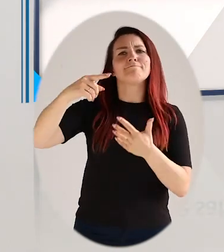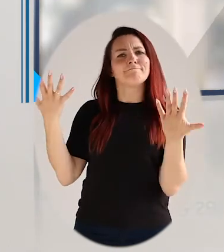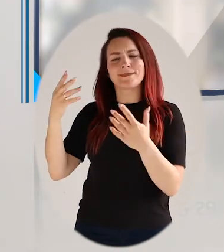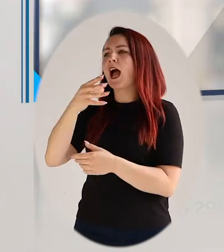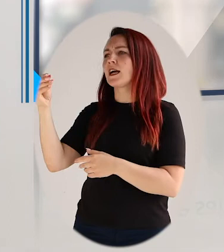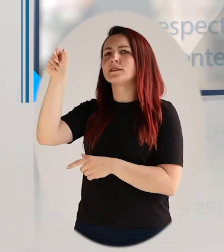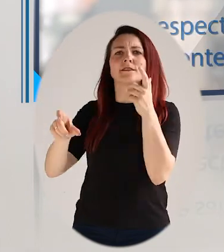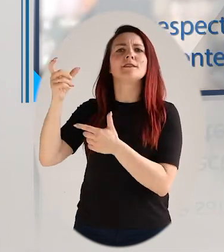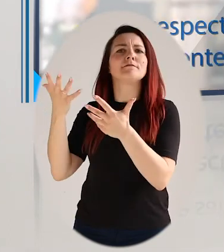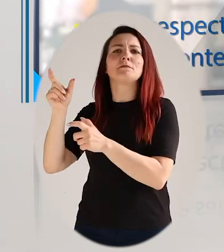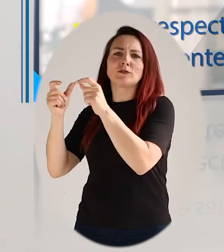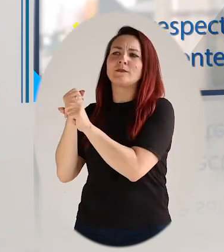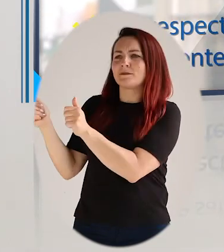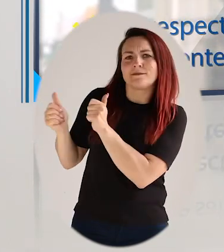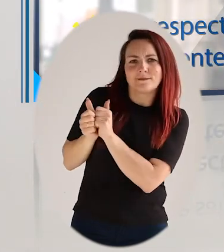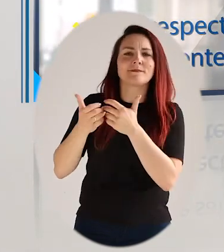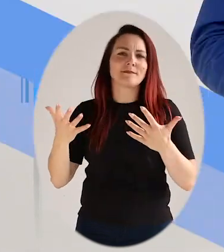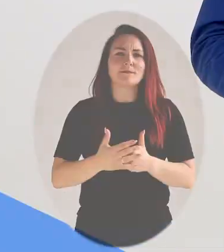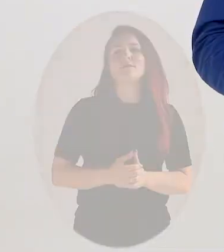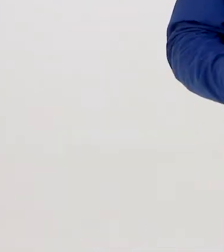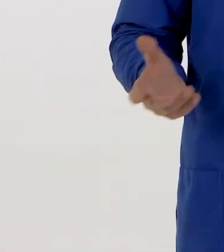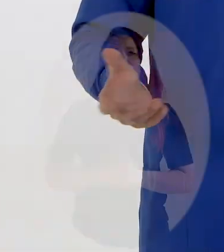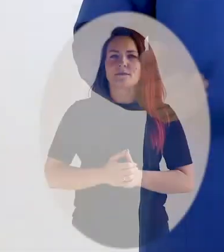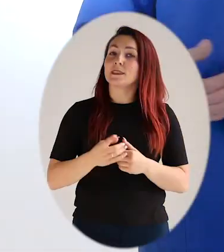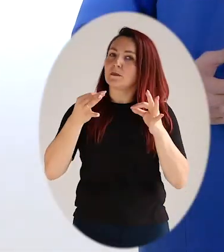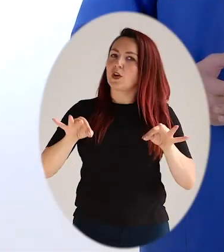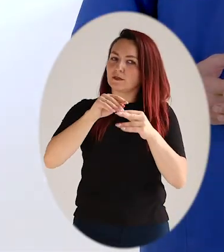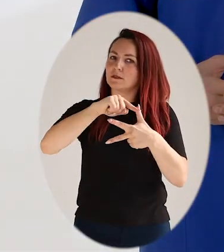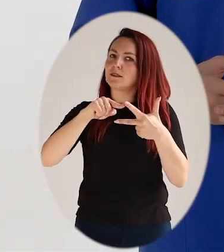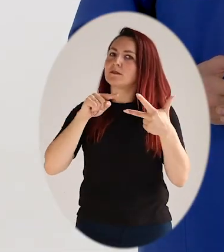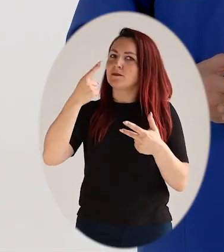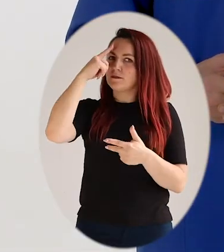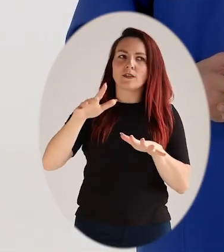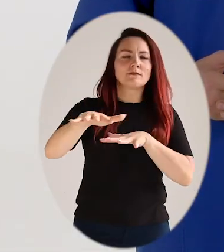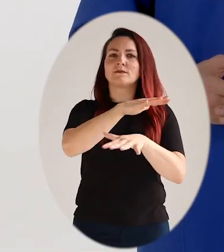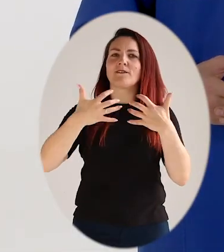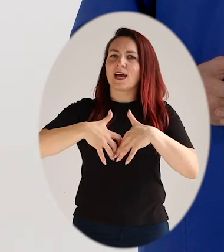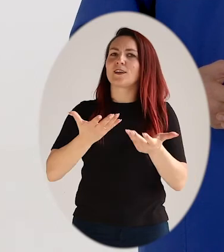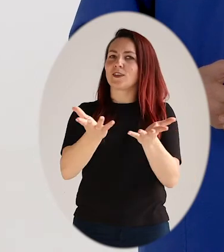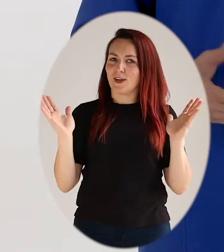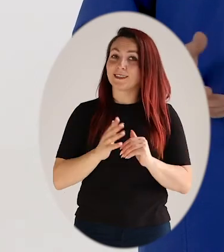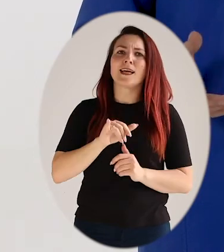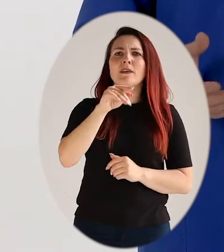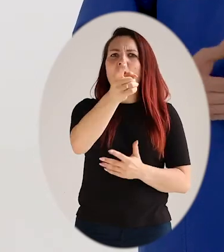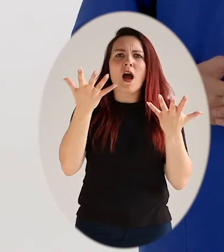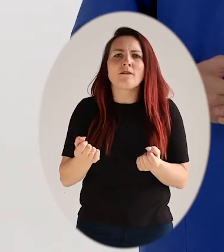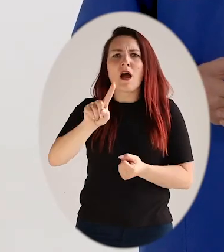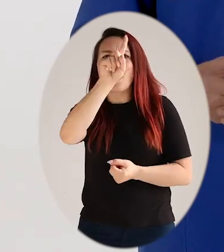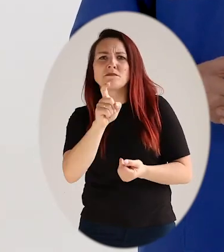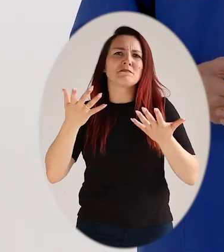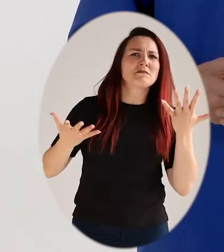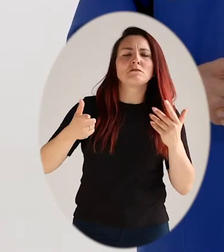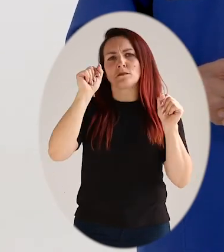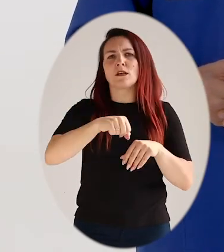our colleagues and visitors of the enterprise. These are the basic regulations on the territory of the Izolyator plant. If you have